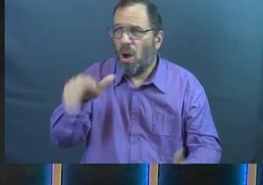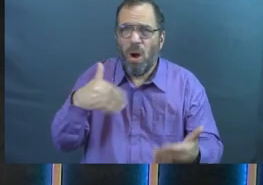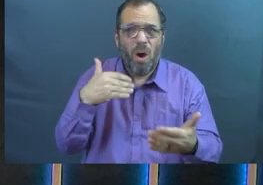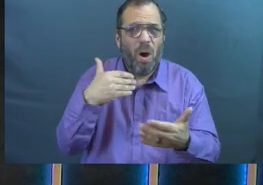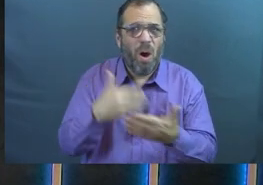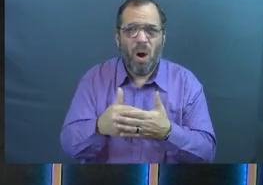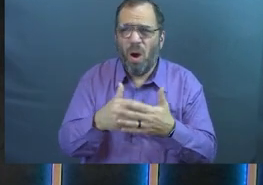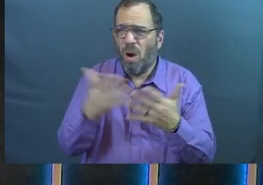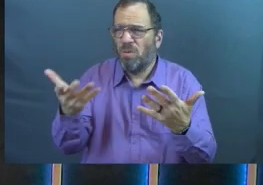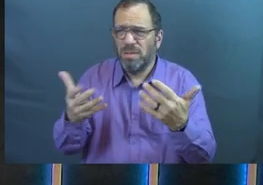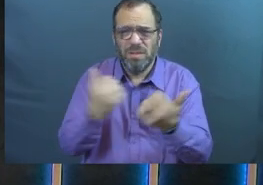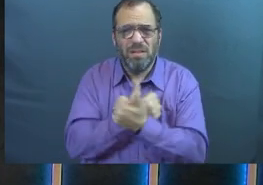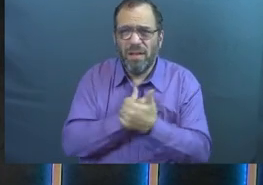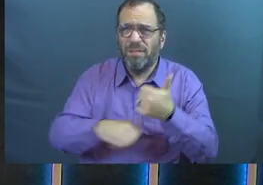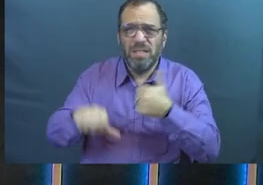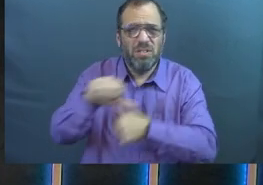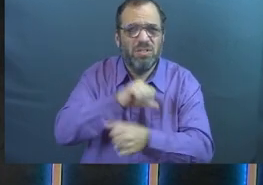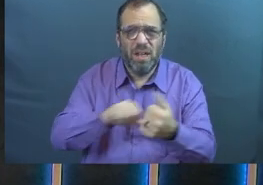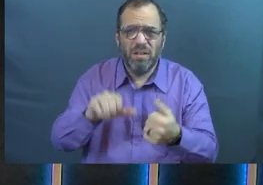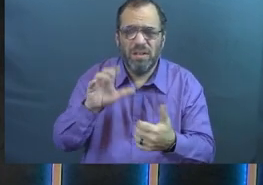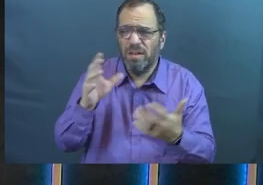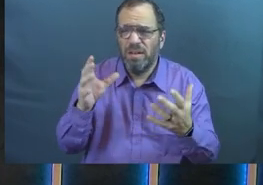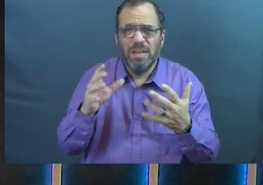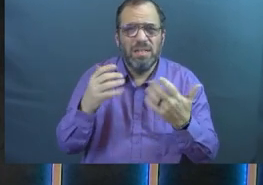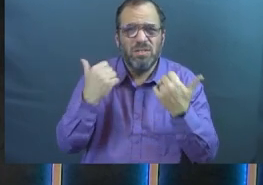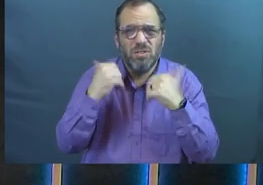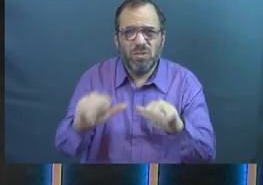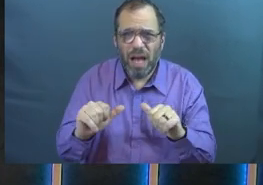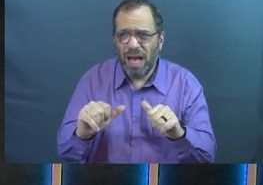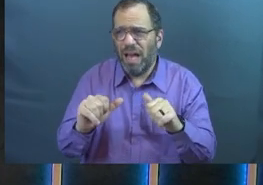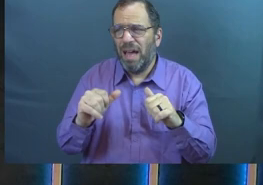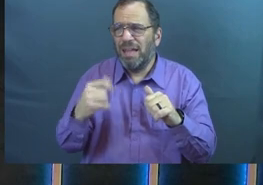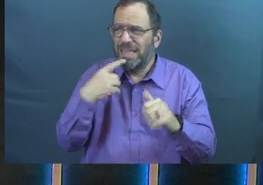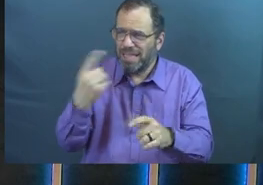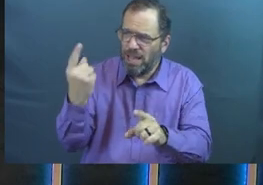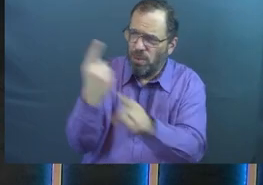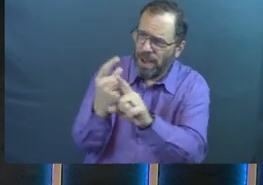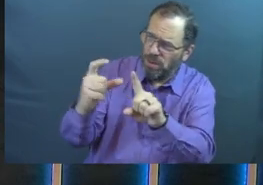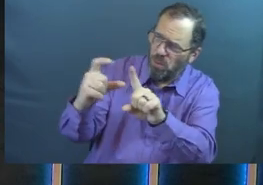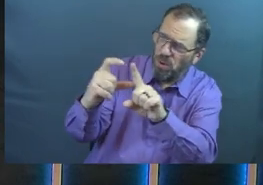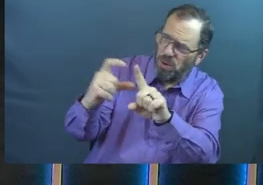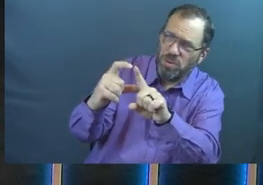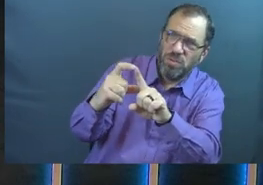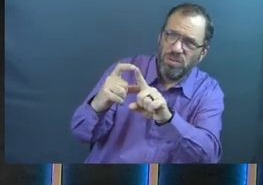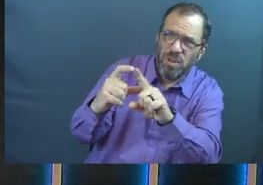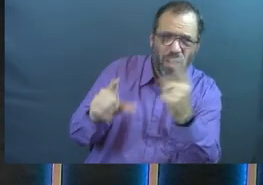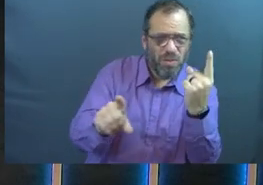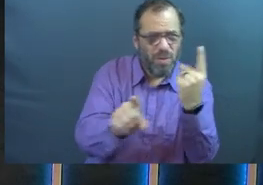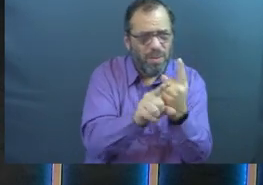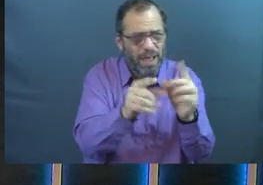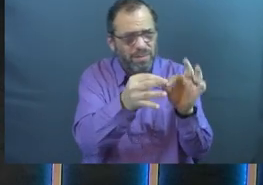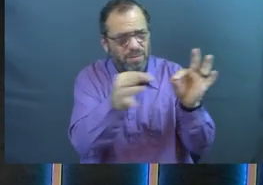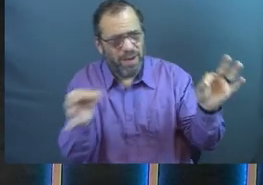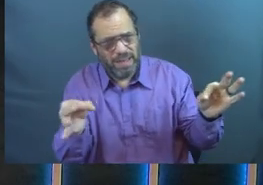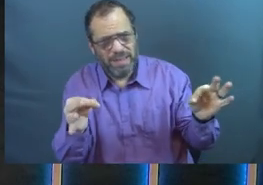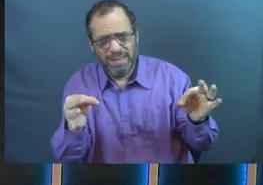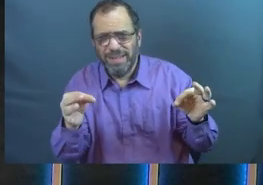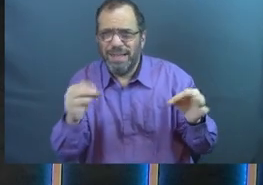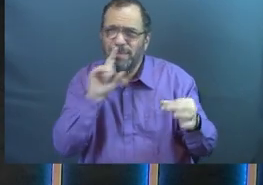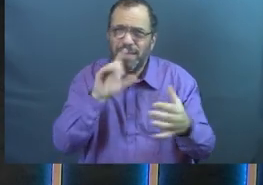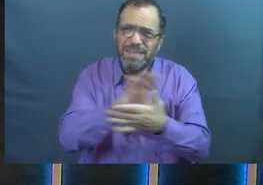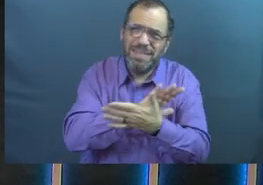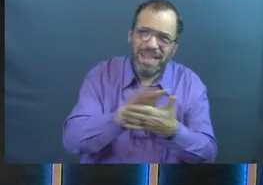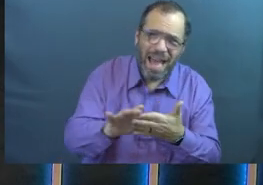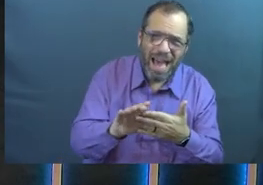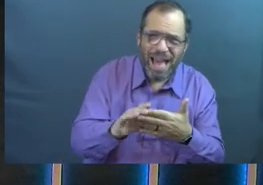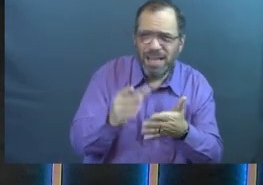Everybody's going out of their way to love each other, to try to say the right things. They're all trying to, you know, be